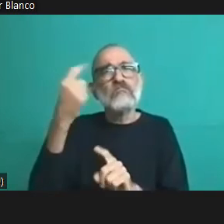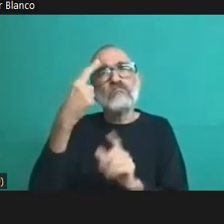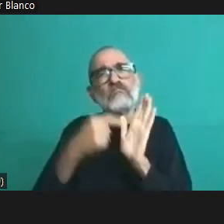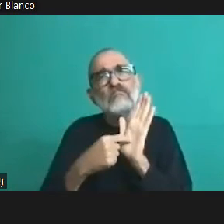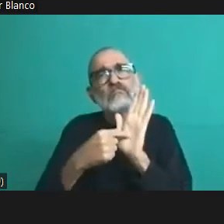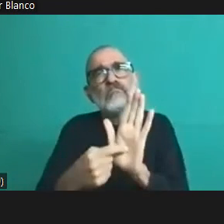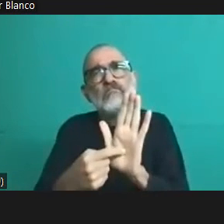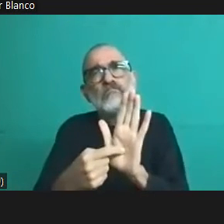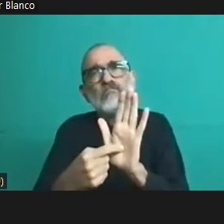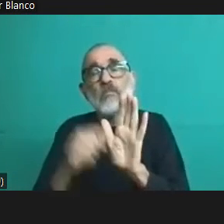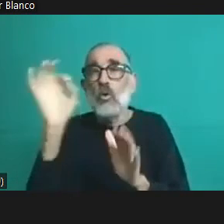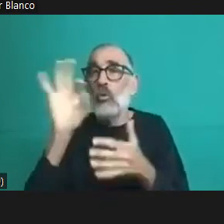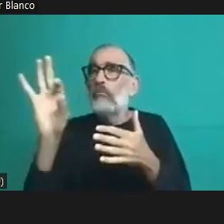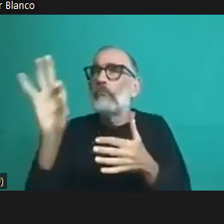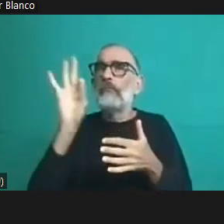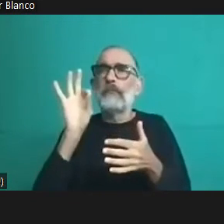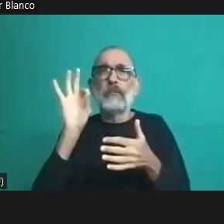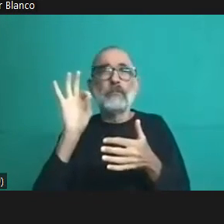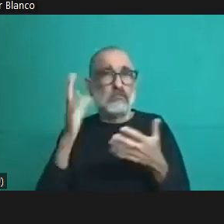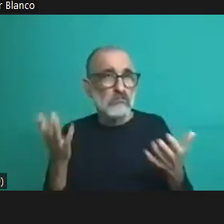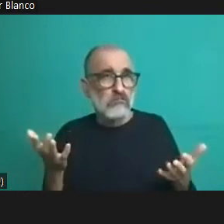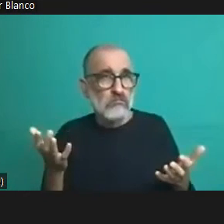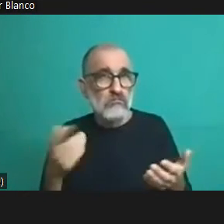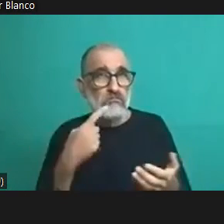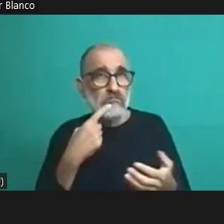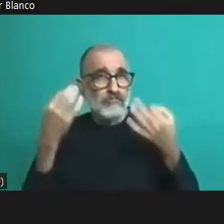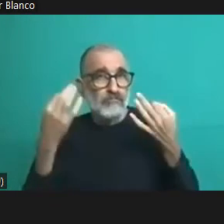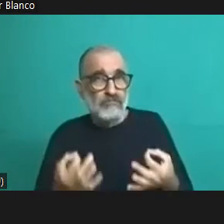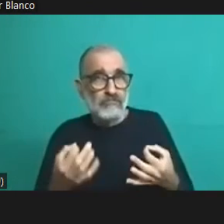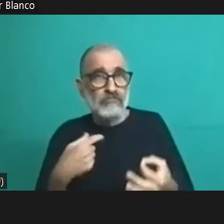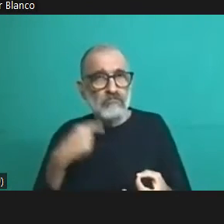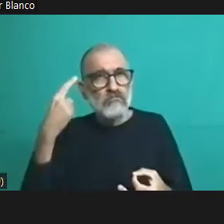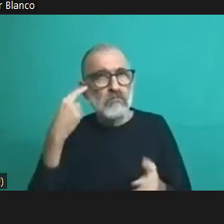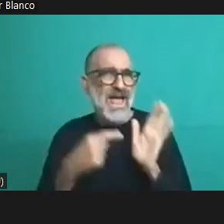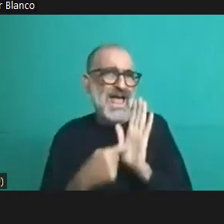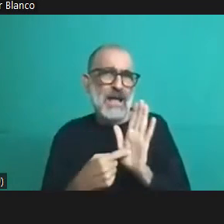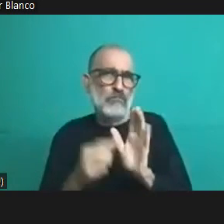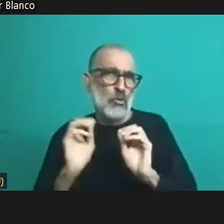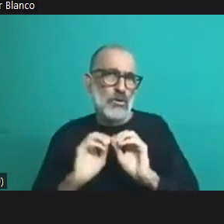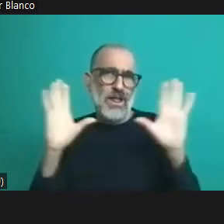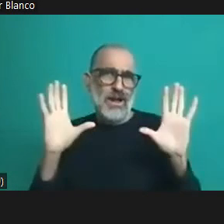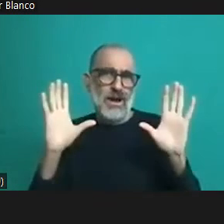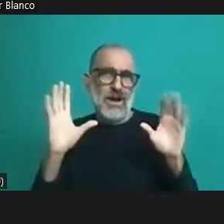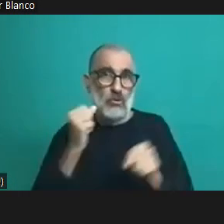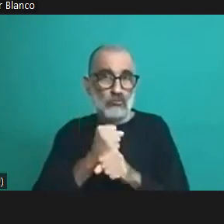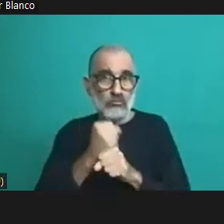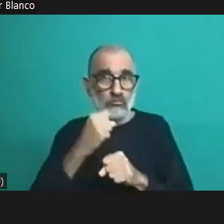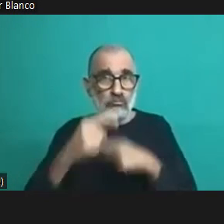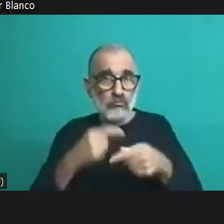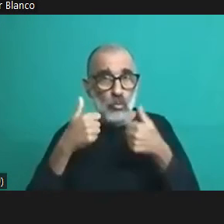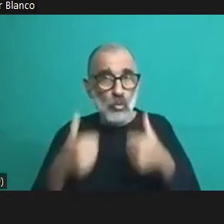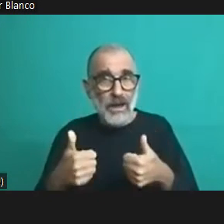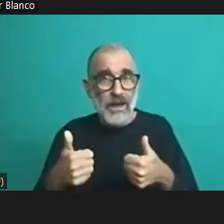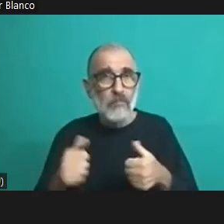and logically it can also be done in non-emergency situations. And we have to create awareness among